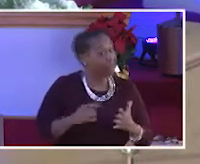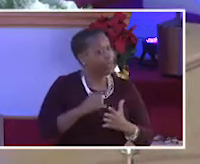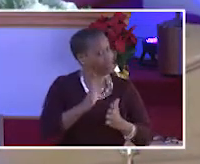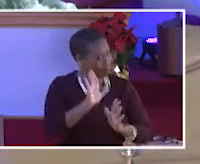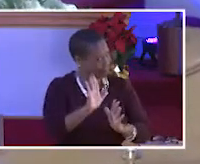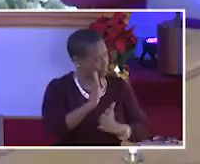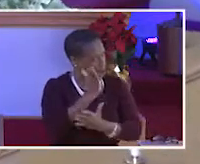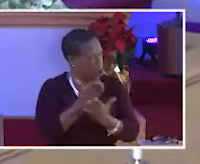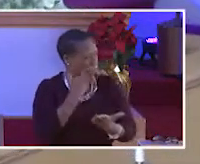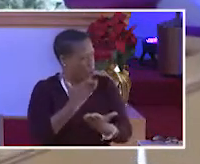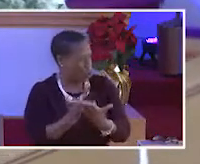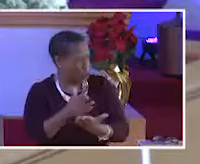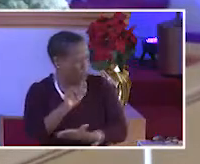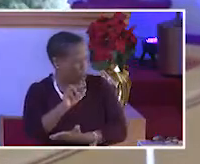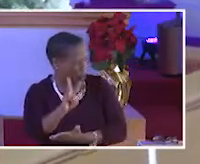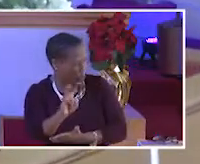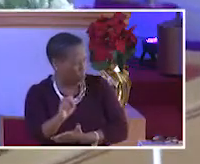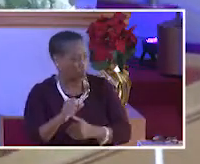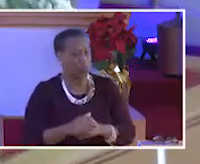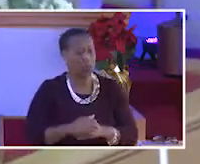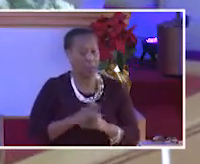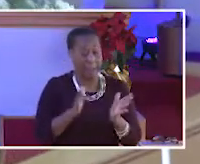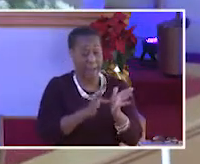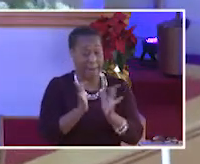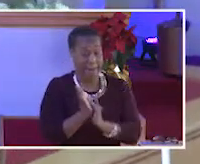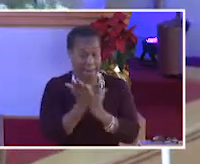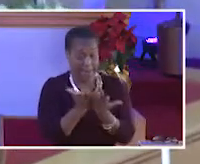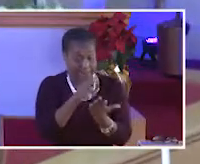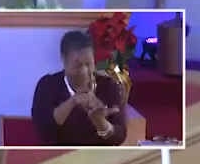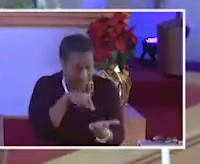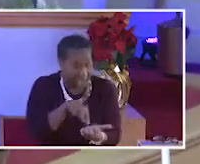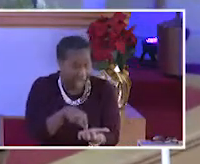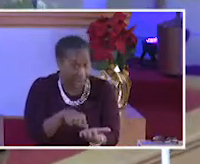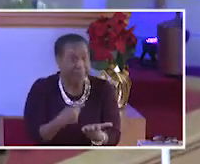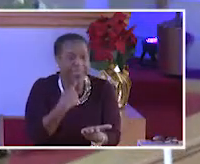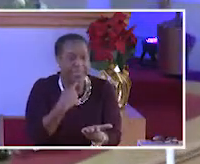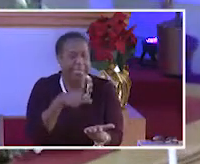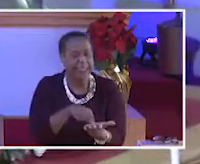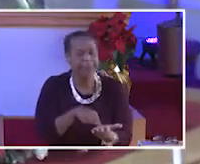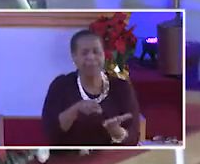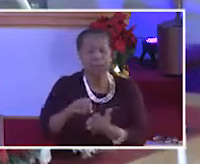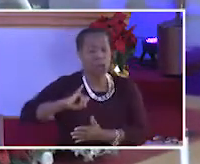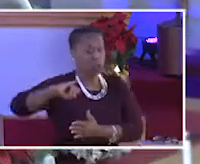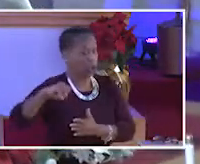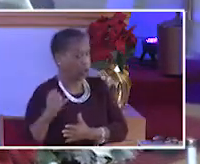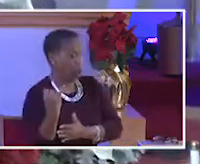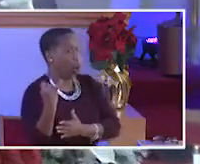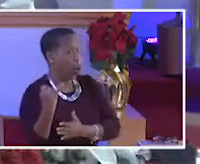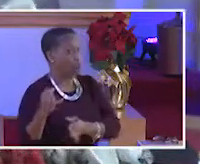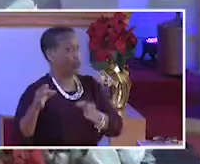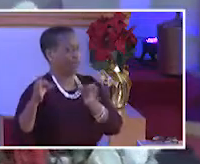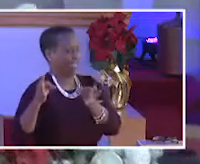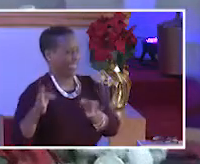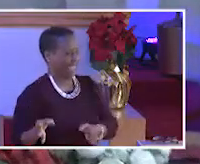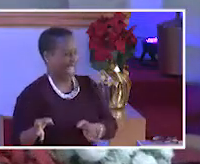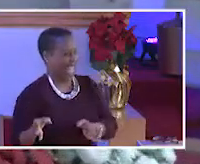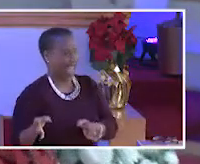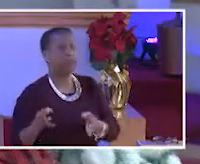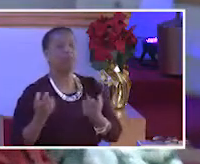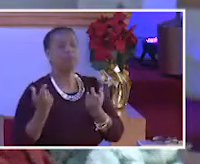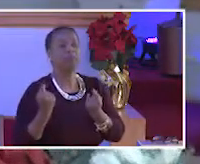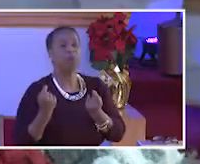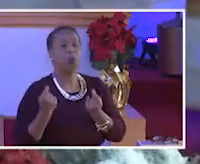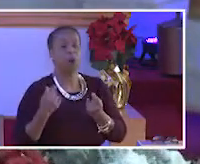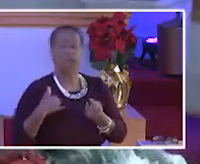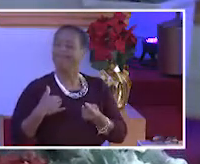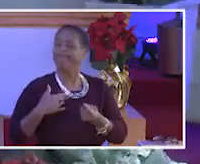news in the text, for just as the Bible says of Joseph, he had made a decision to handle the scandal in a